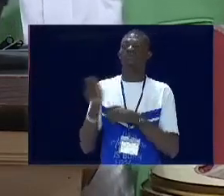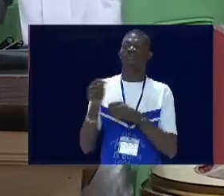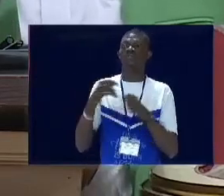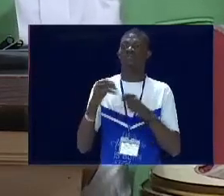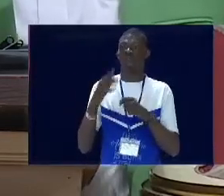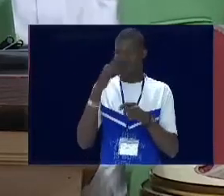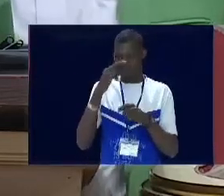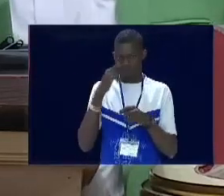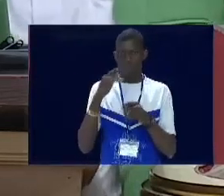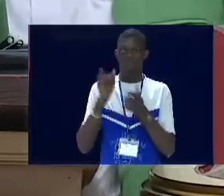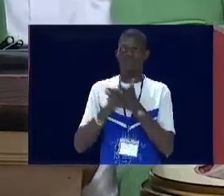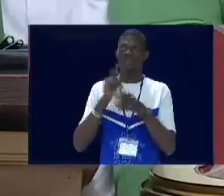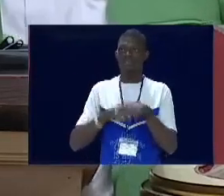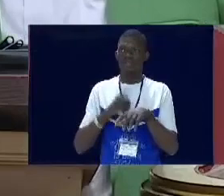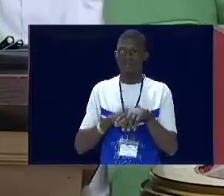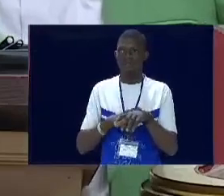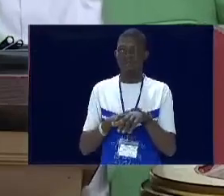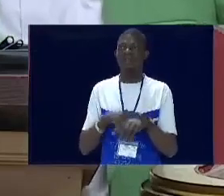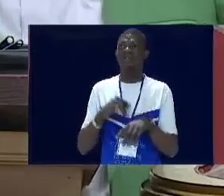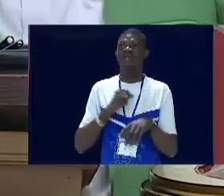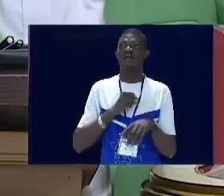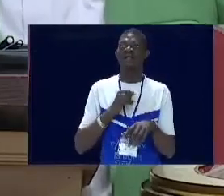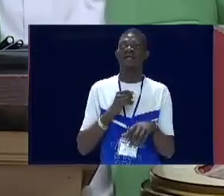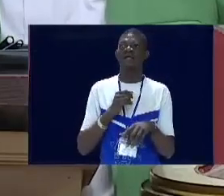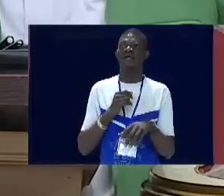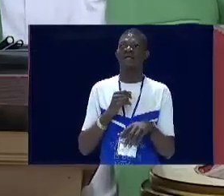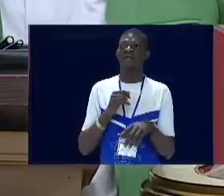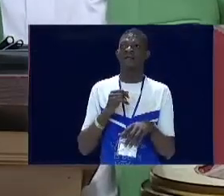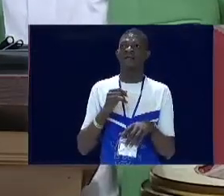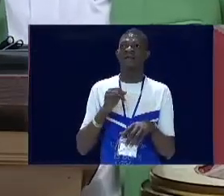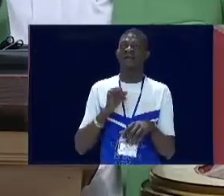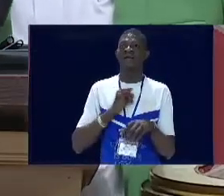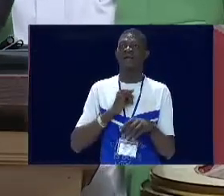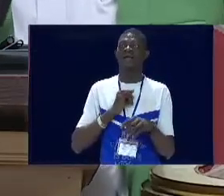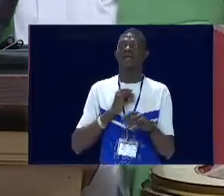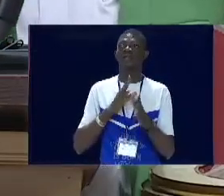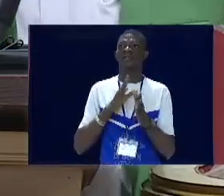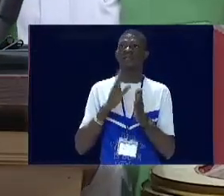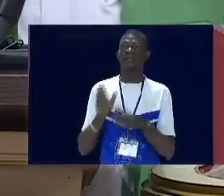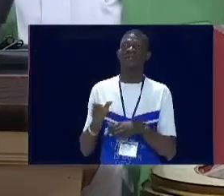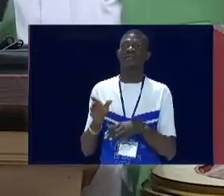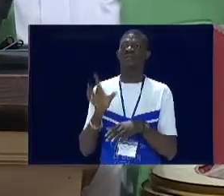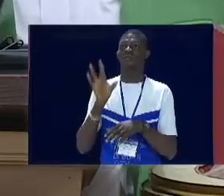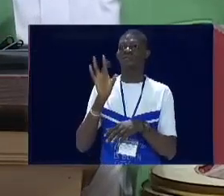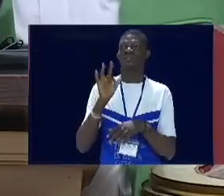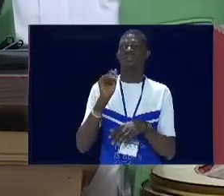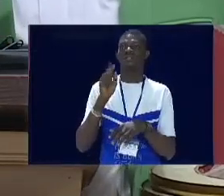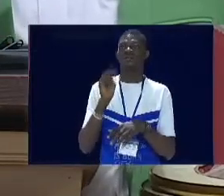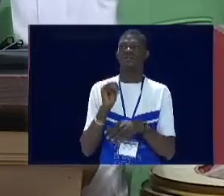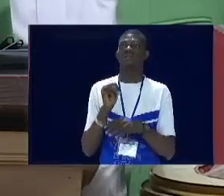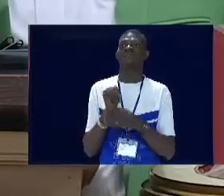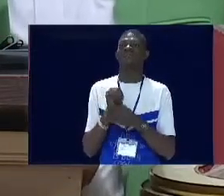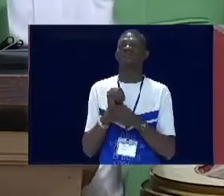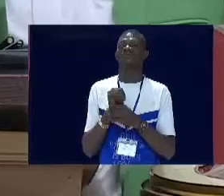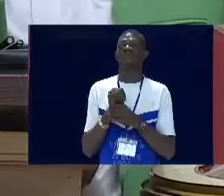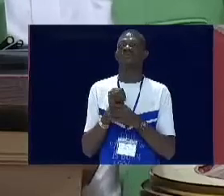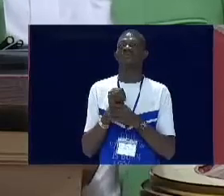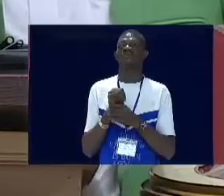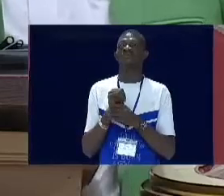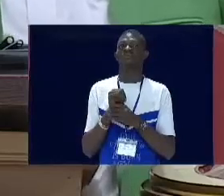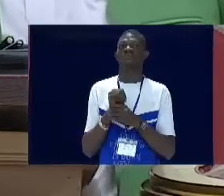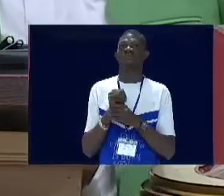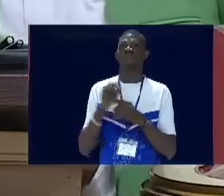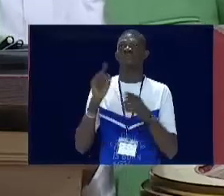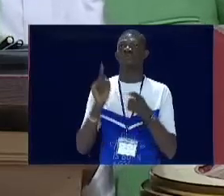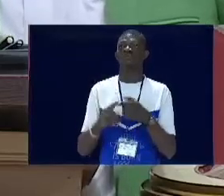At that time, I left the place by 8 a.m. Mo kuro nbe lago mejo aro. Went to my